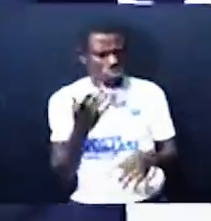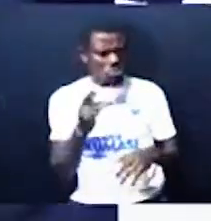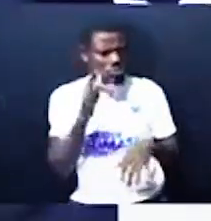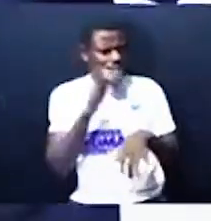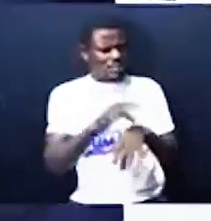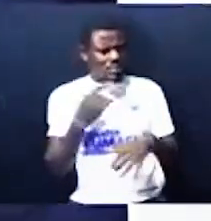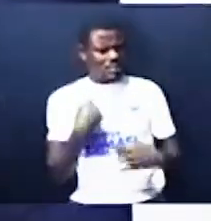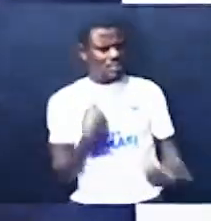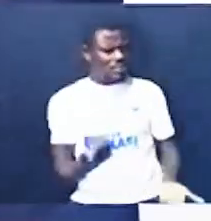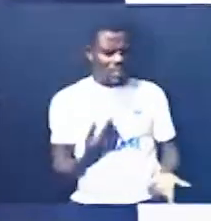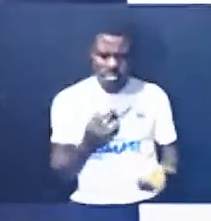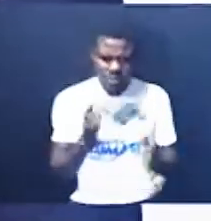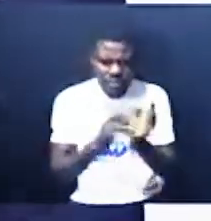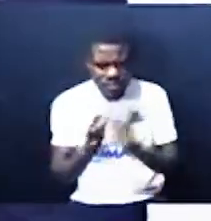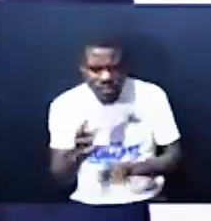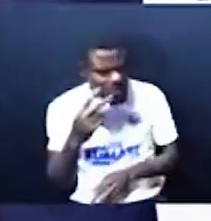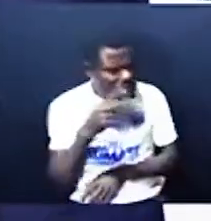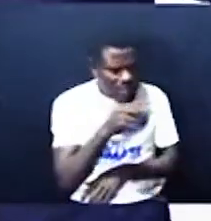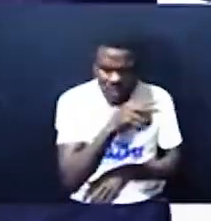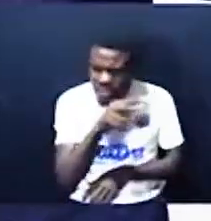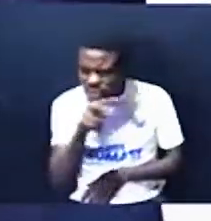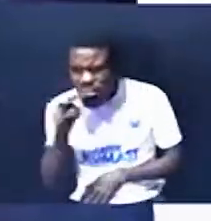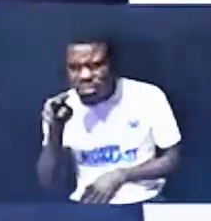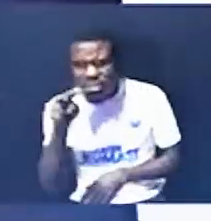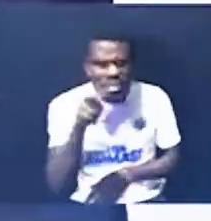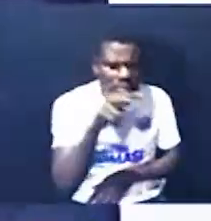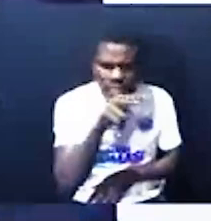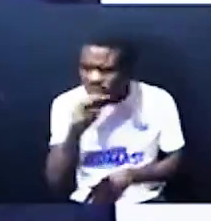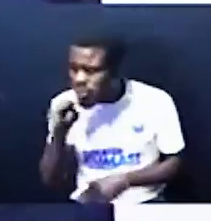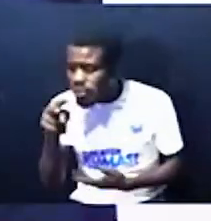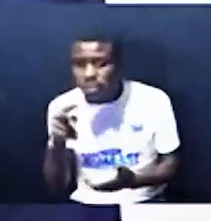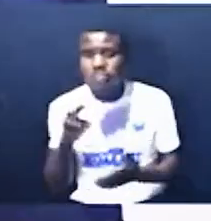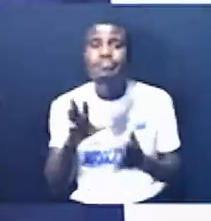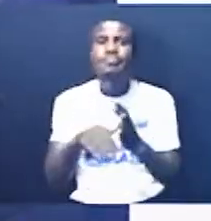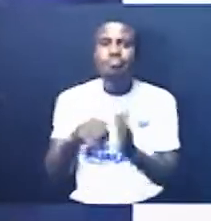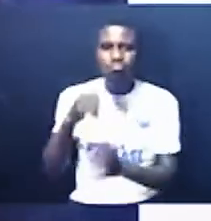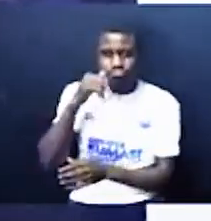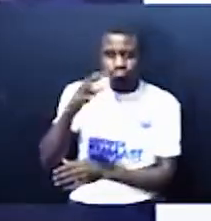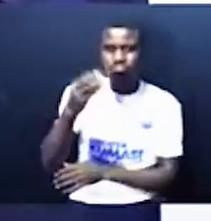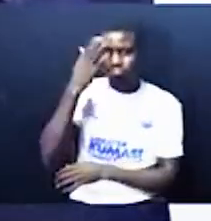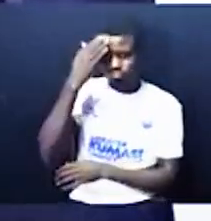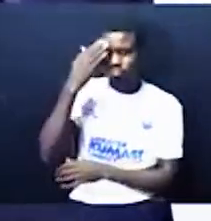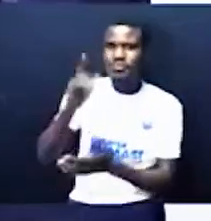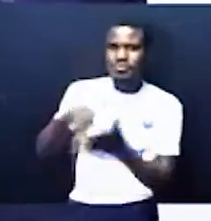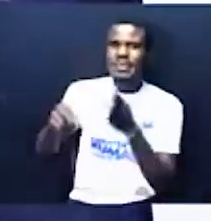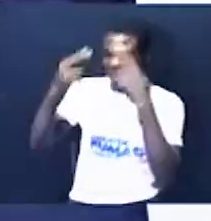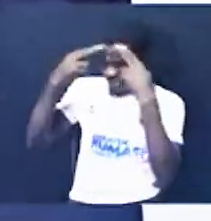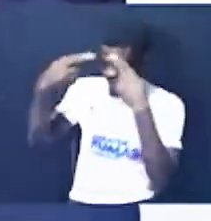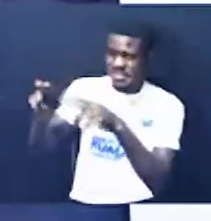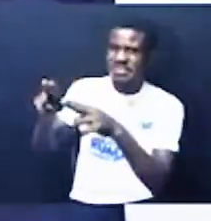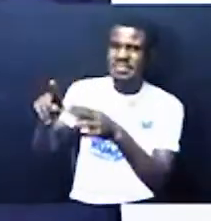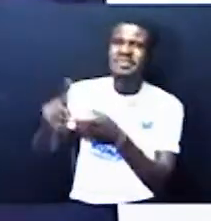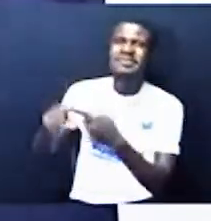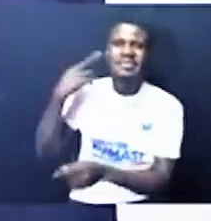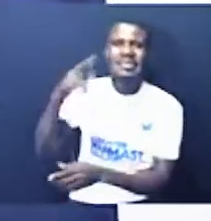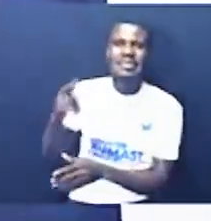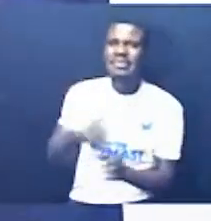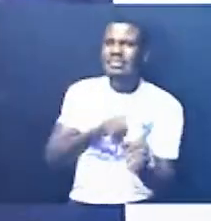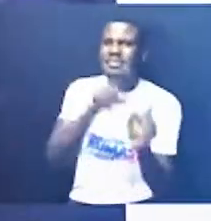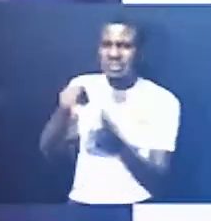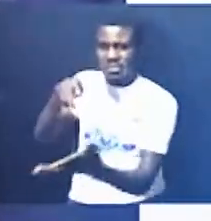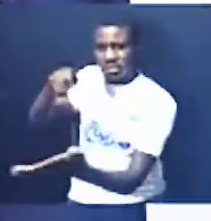it. Na otwane ni so be hunu de oyo ade no. Then the woman, knowing what had happened to her, came and fell at his